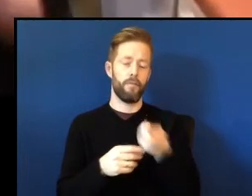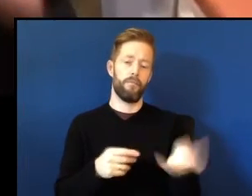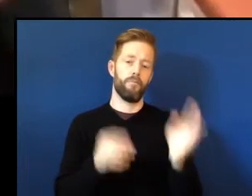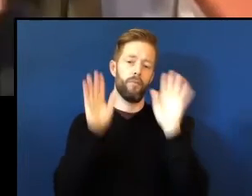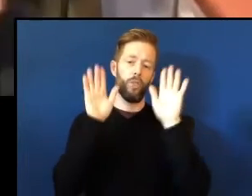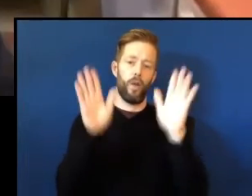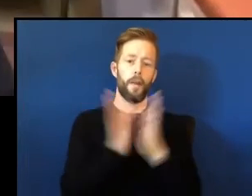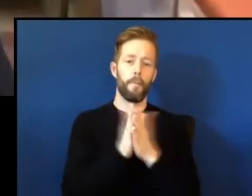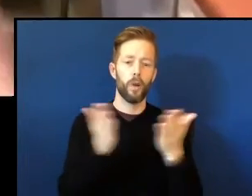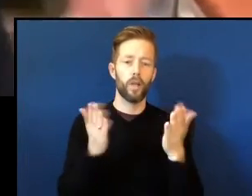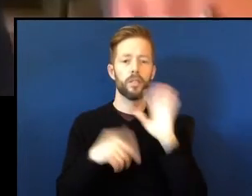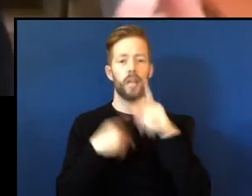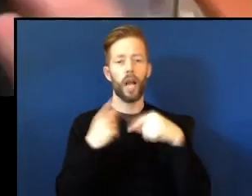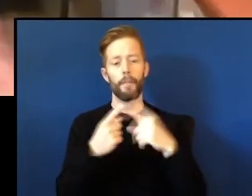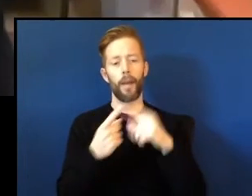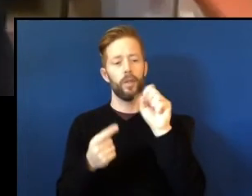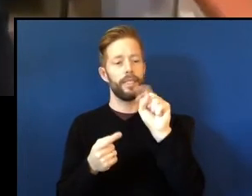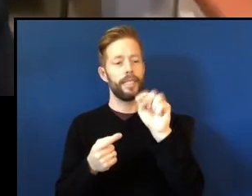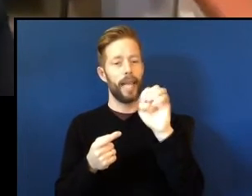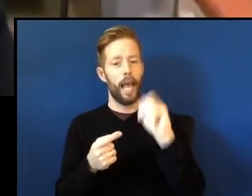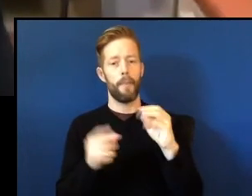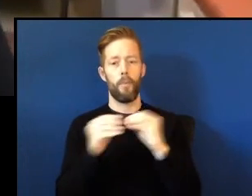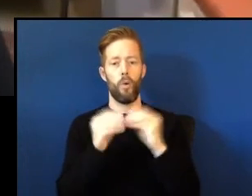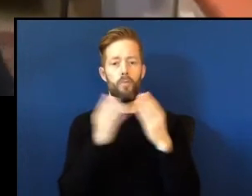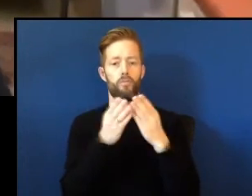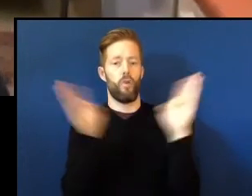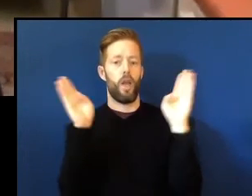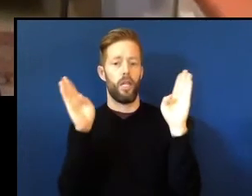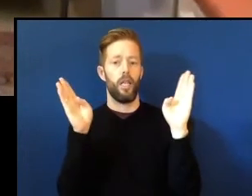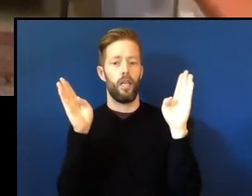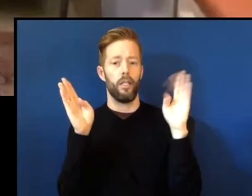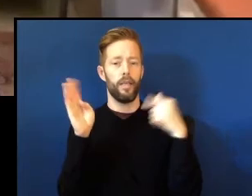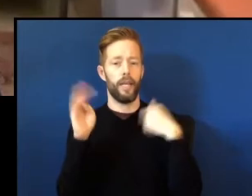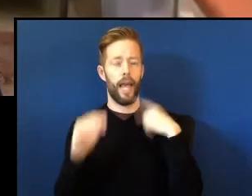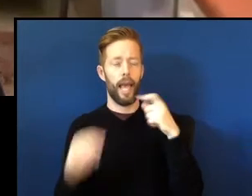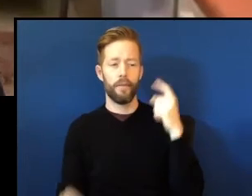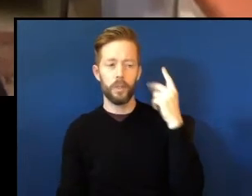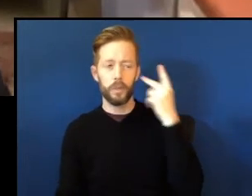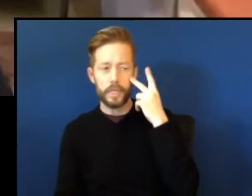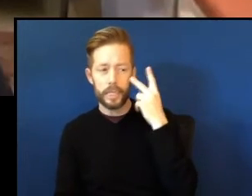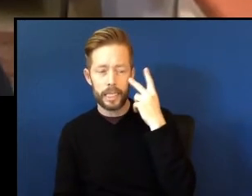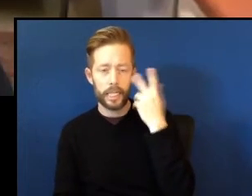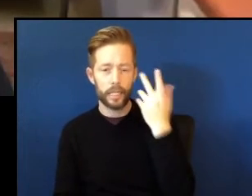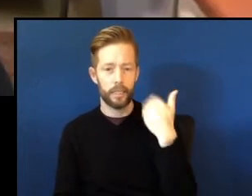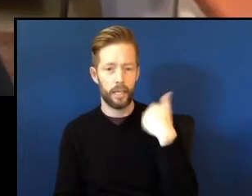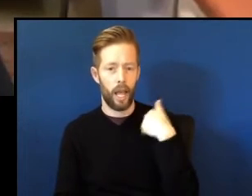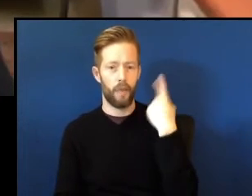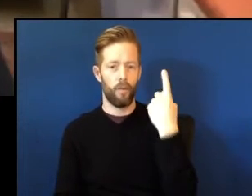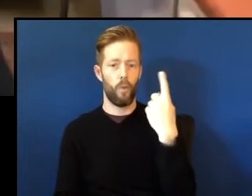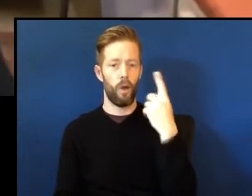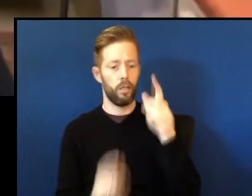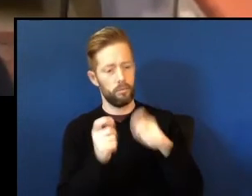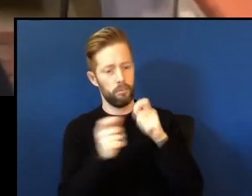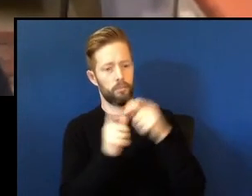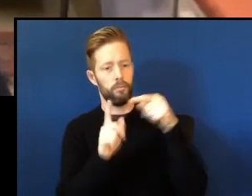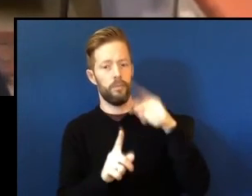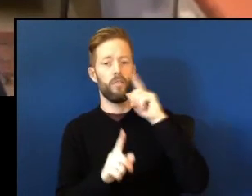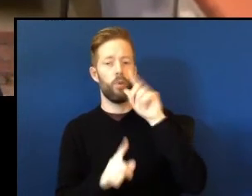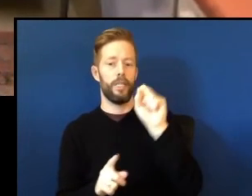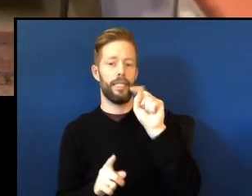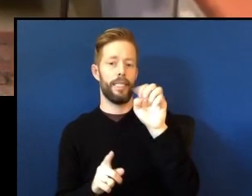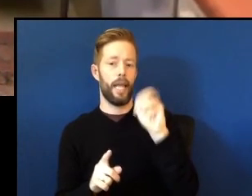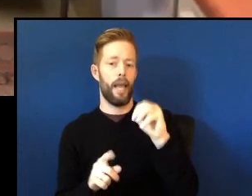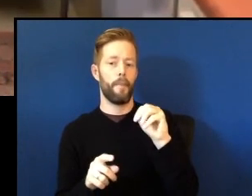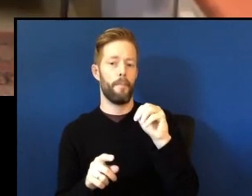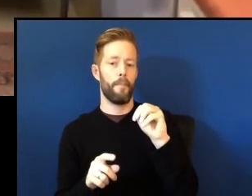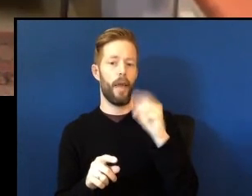great books that talk about STEM more broadly. I'd have to kind of see if there's one specifically for STEM at home, for